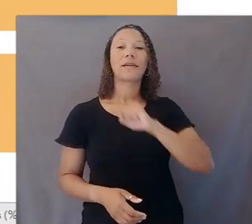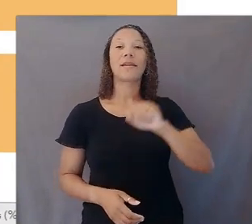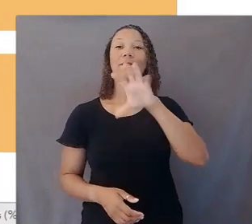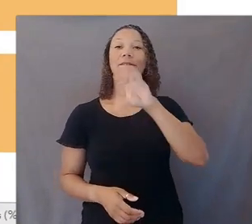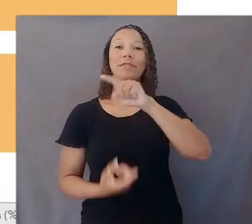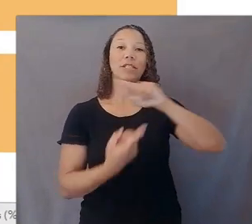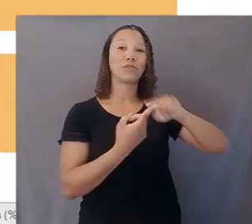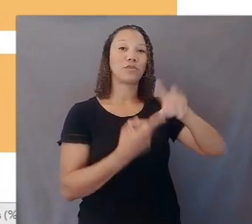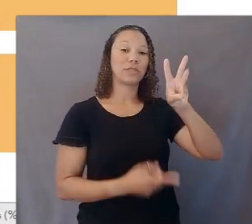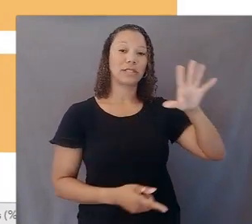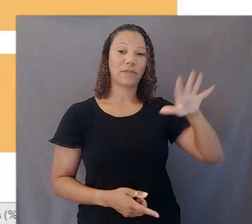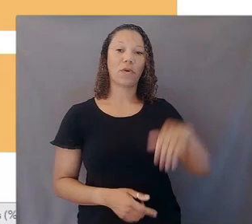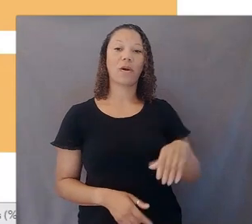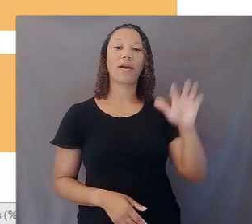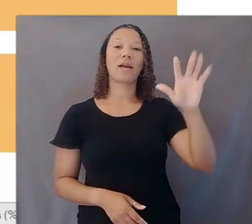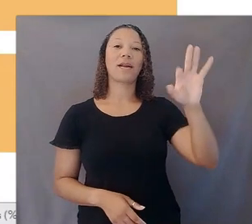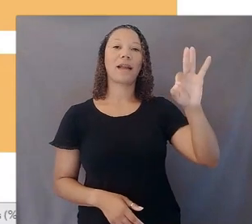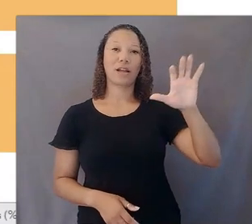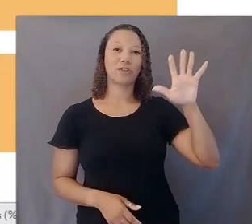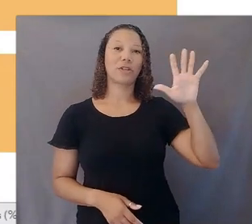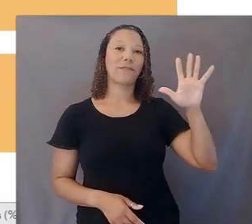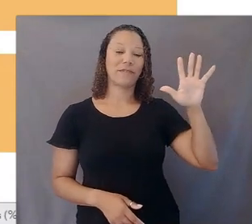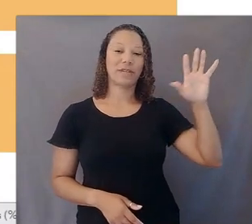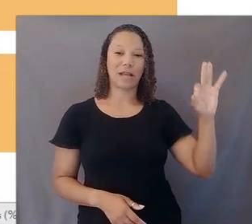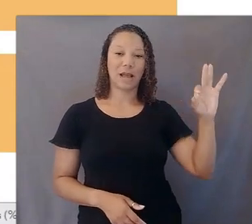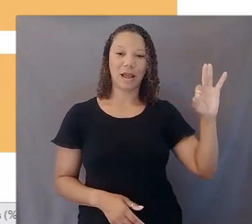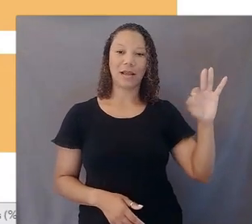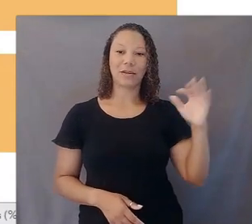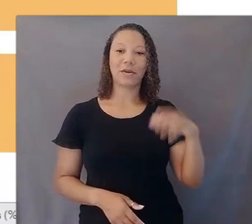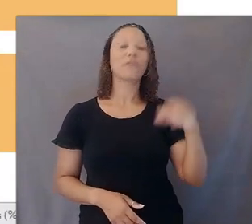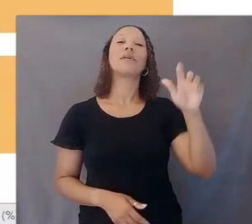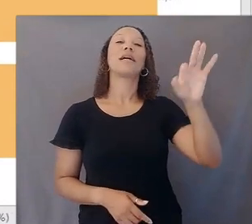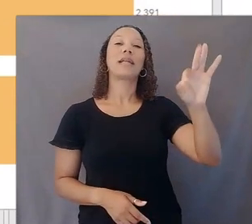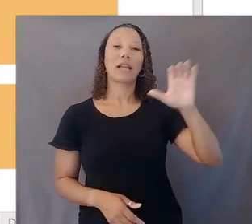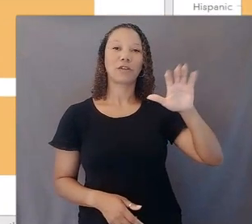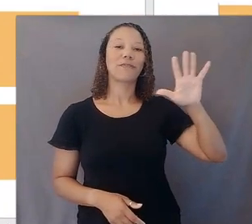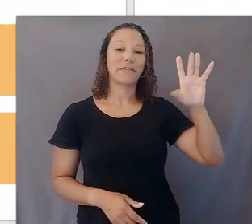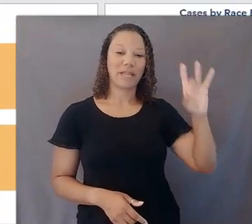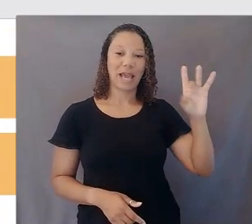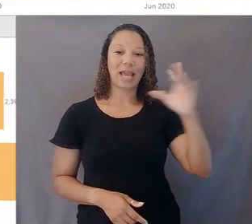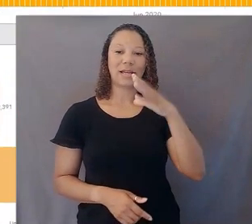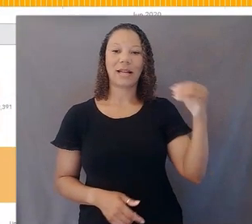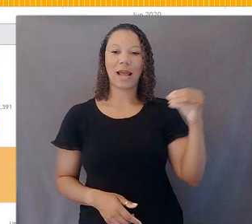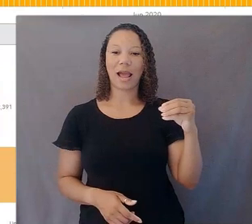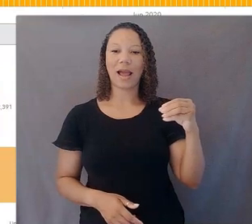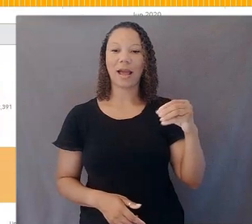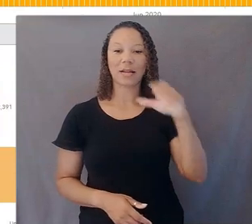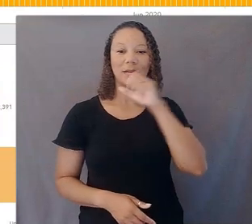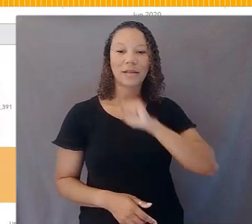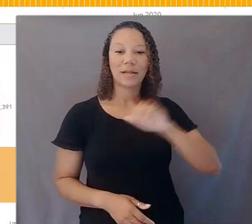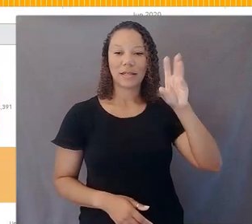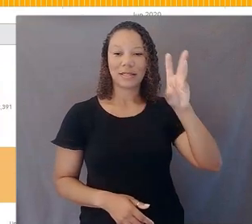there are 959. And in ages 65 and older, there are 705. Now, unfortunately,